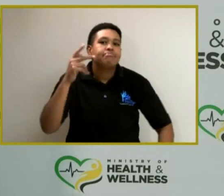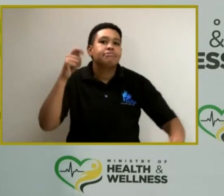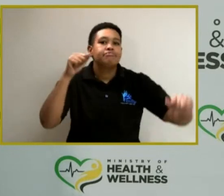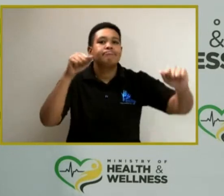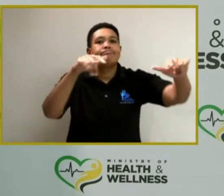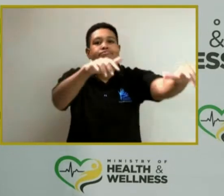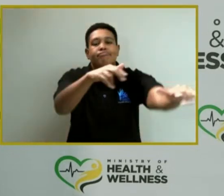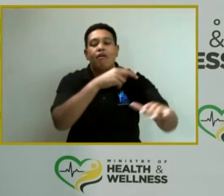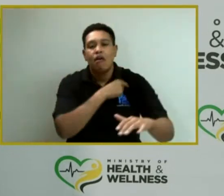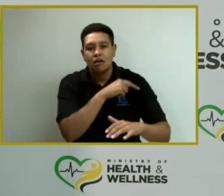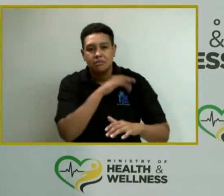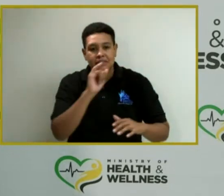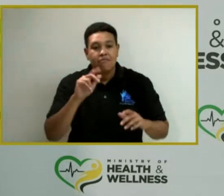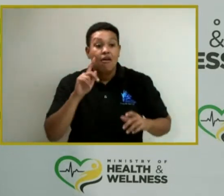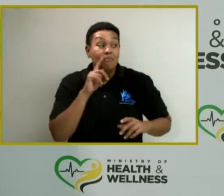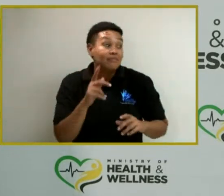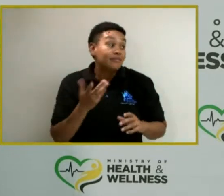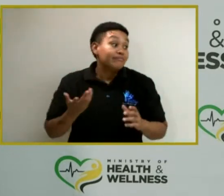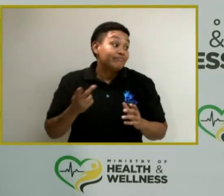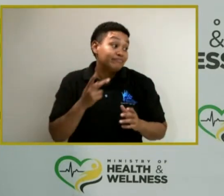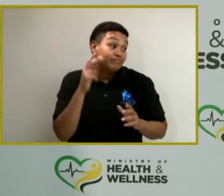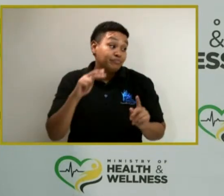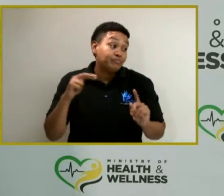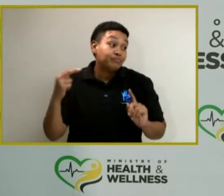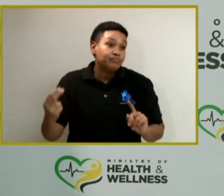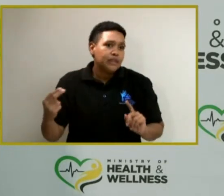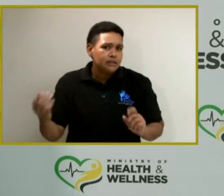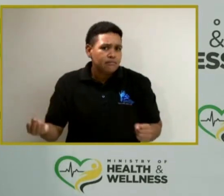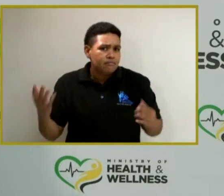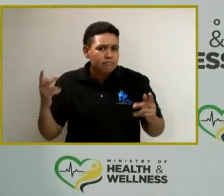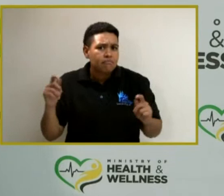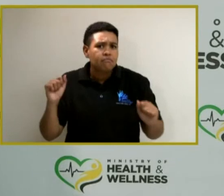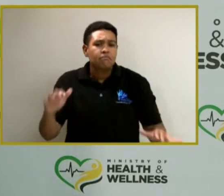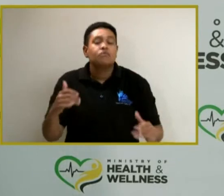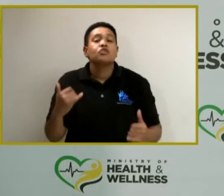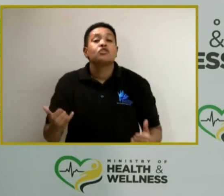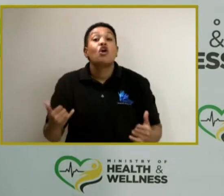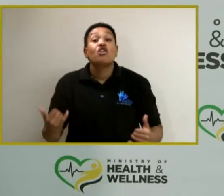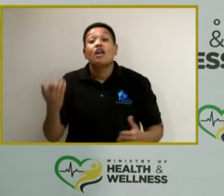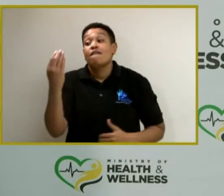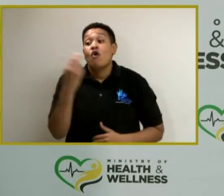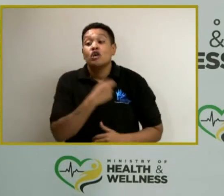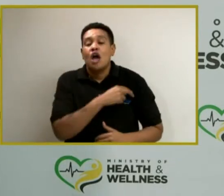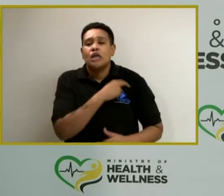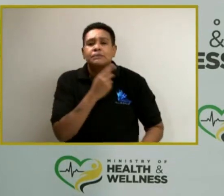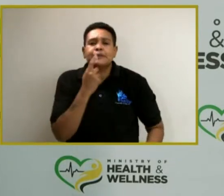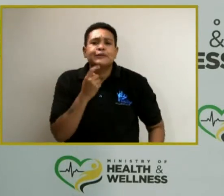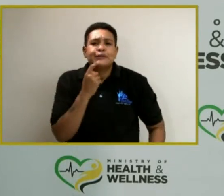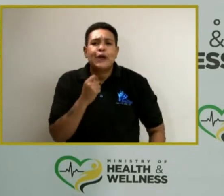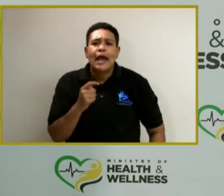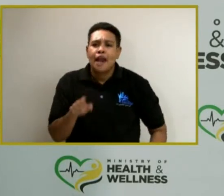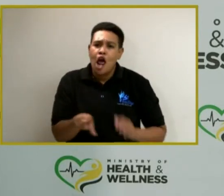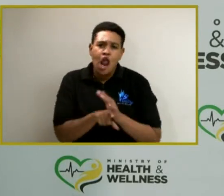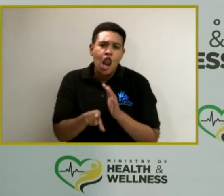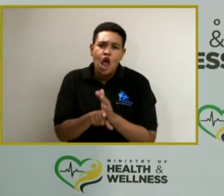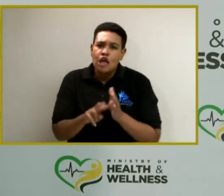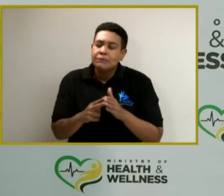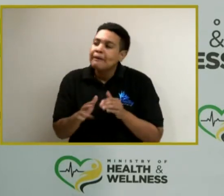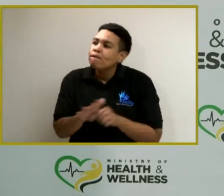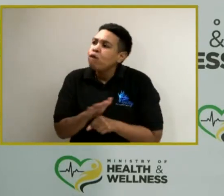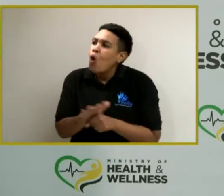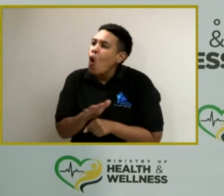from the patient's perspective, and that is a concern. Currently, 14 hospitals are in the red alert zone of